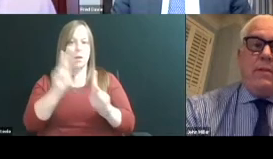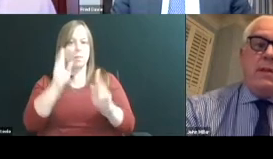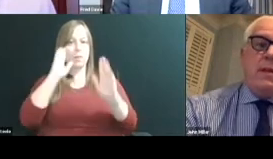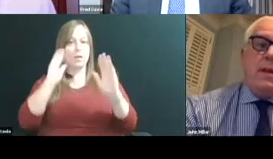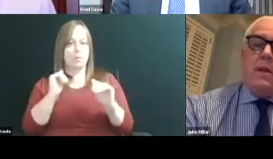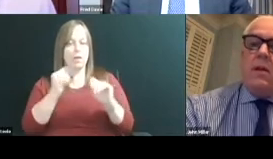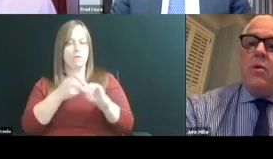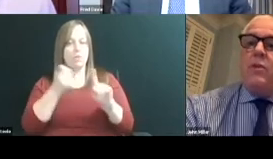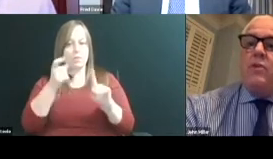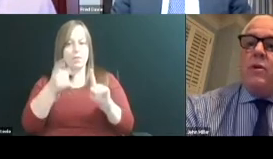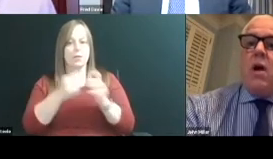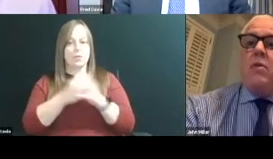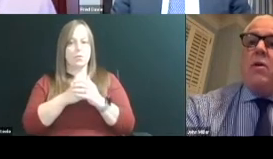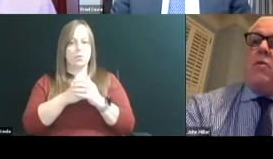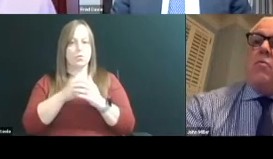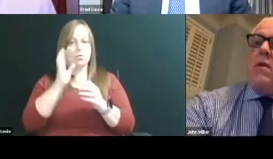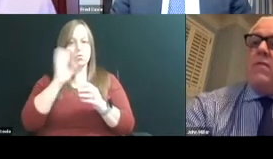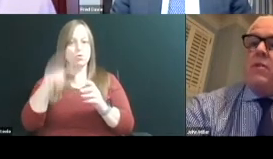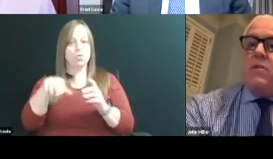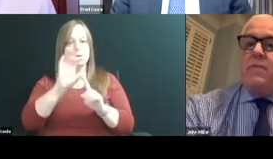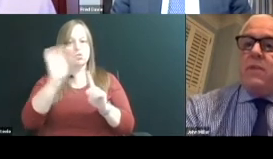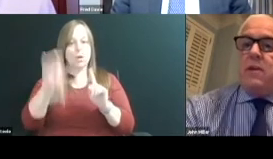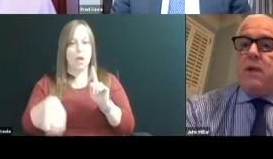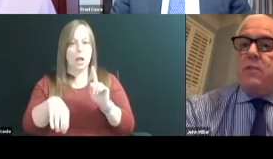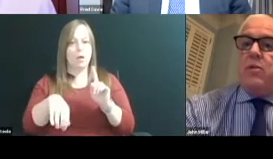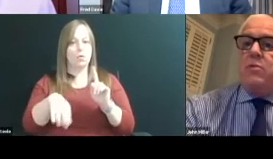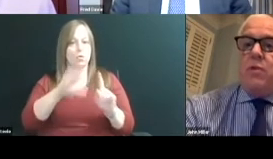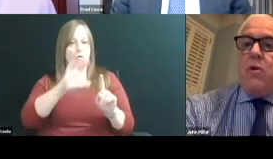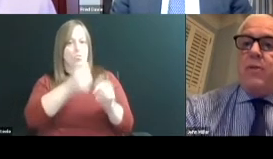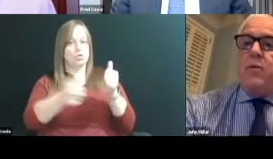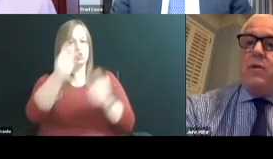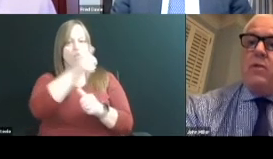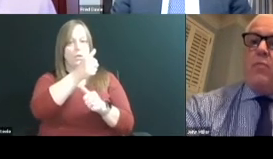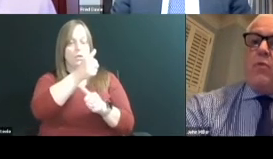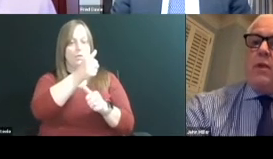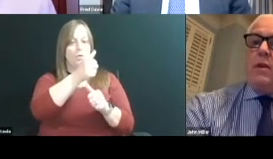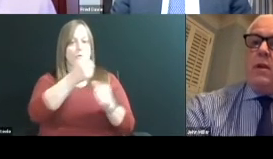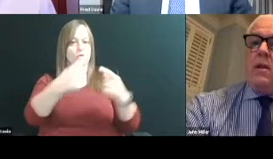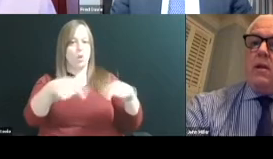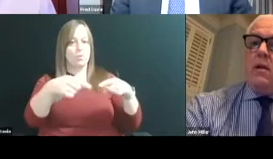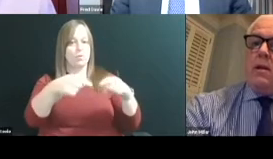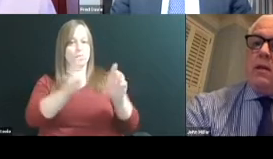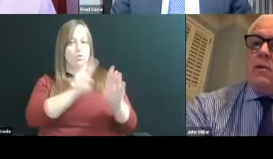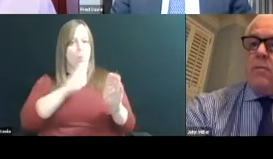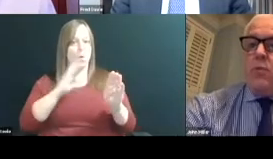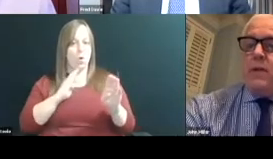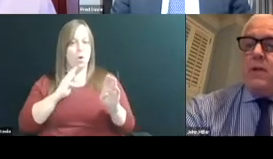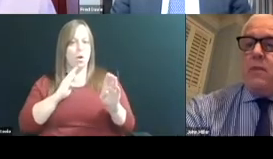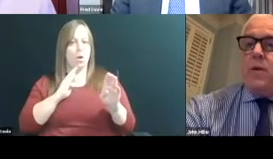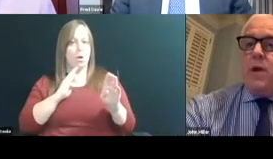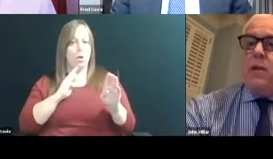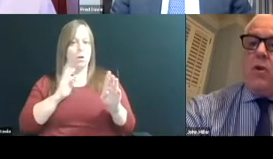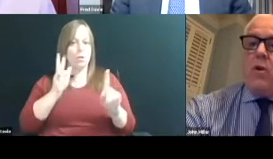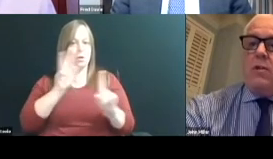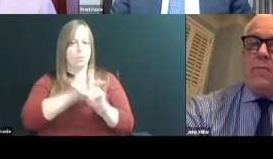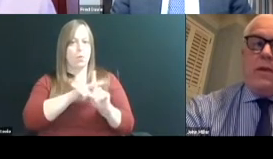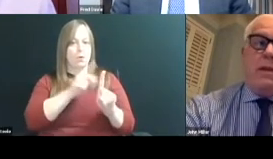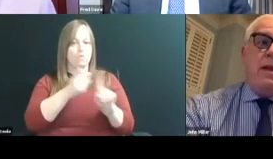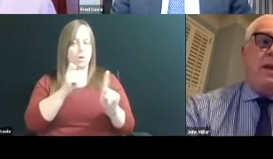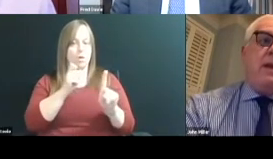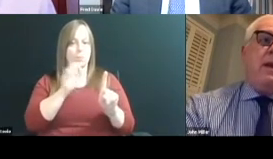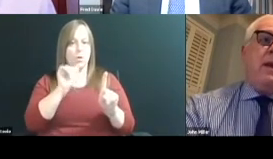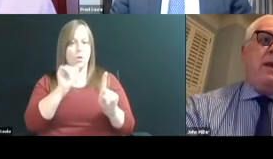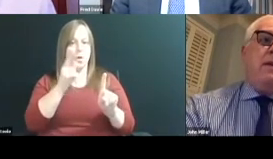from this. You know, in Chicago, whatever the chief decides goes to an arbitration board that is appointed by the